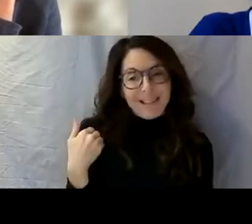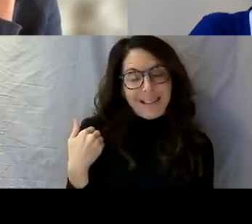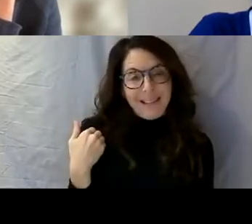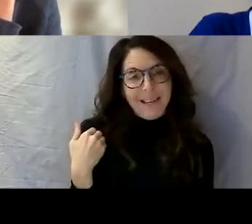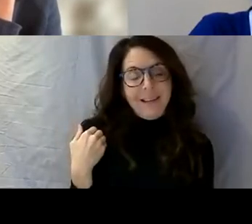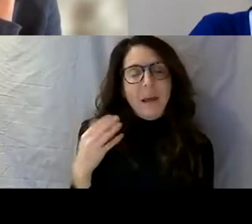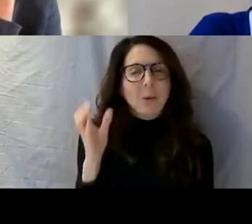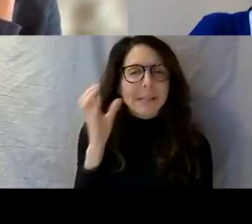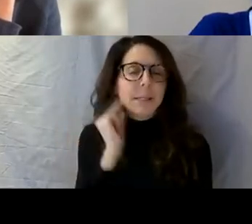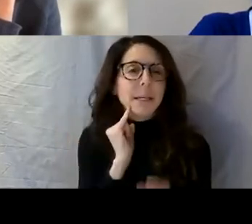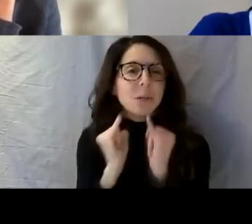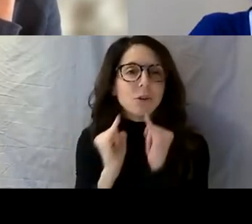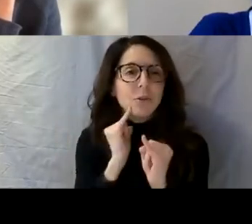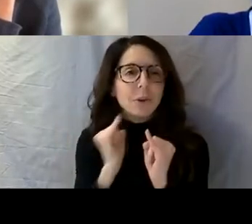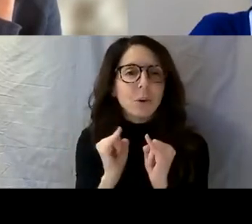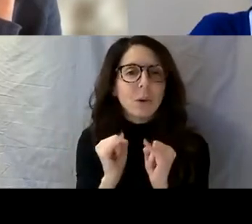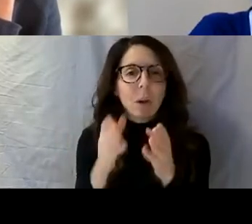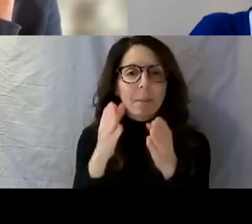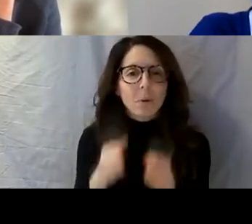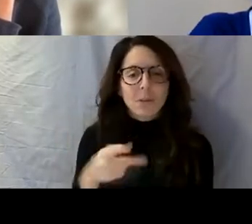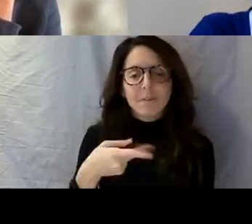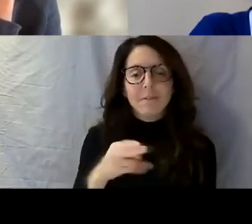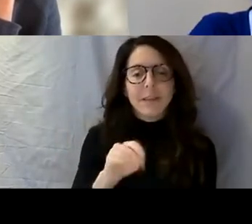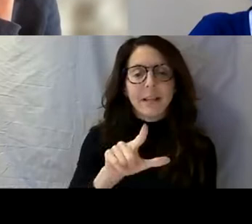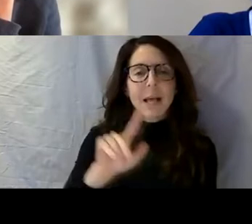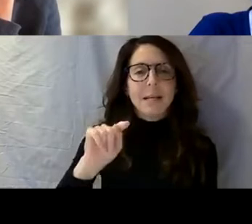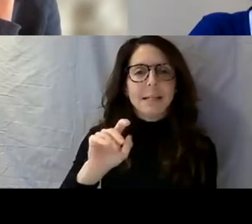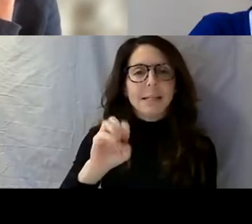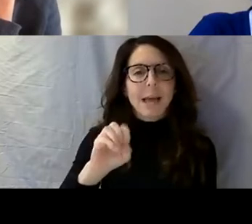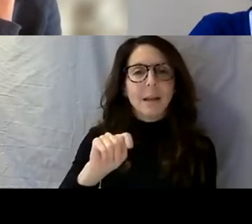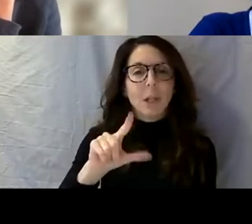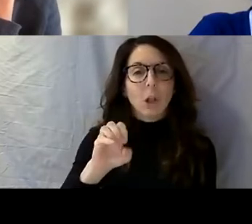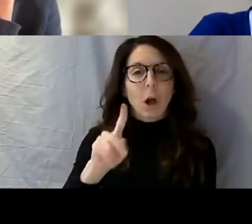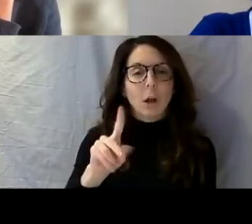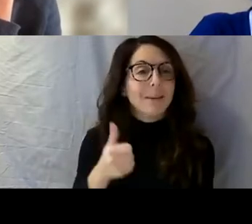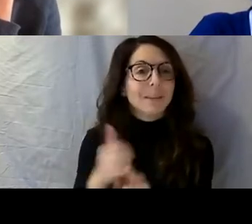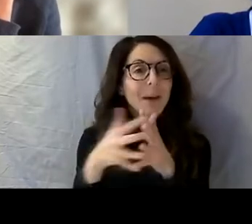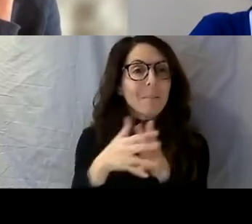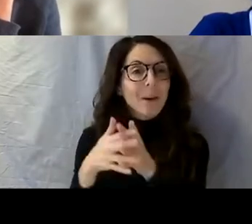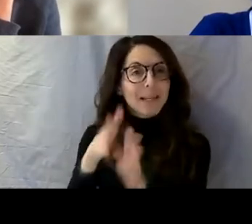interview with someone called Phil Tetlock, an American psychologist.